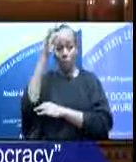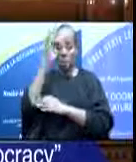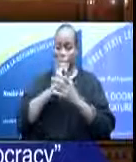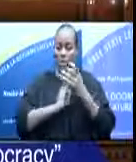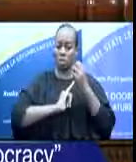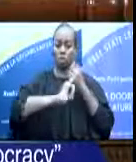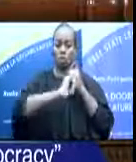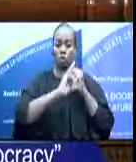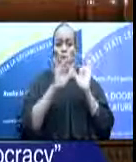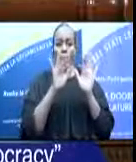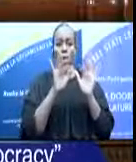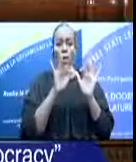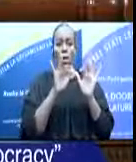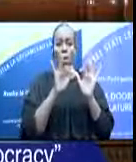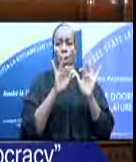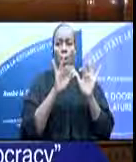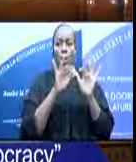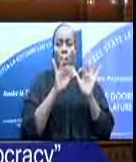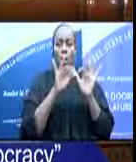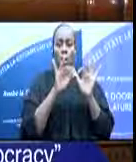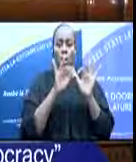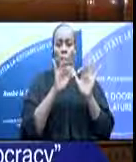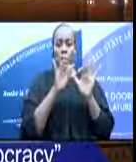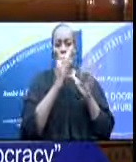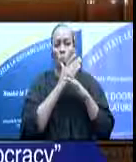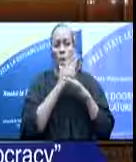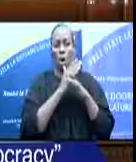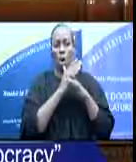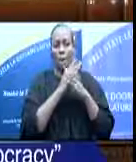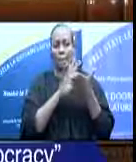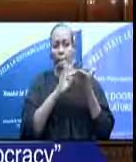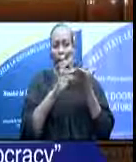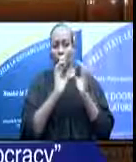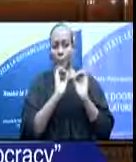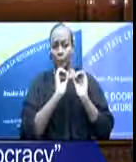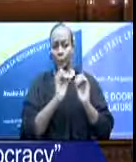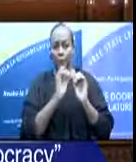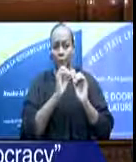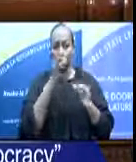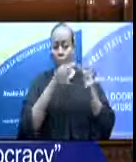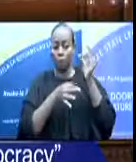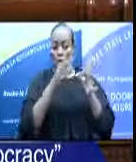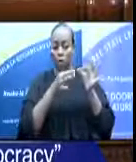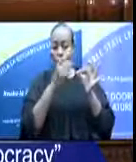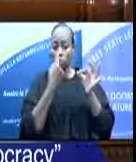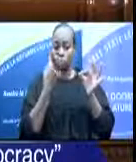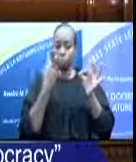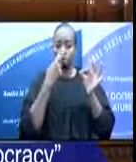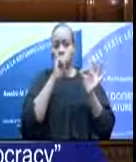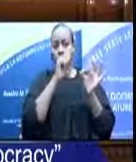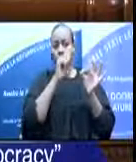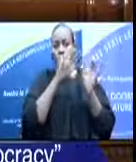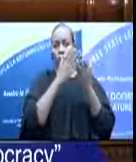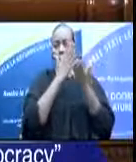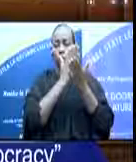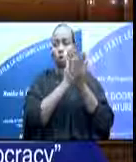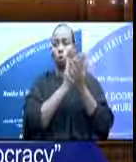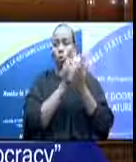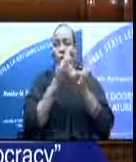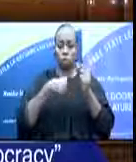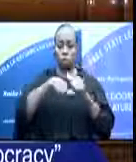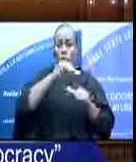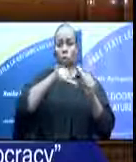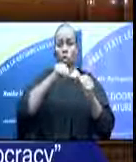individuals who are hell-bent to do the dirty work to their political masters to exchange for their social